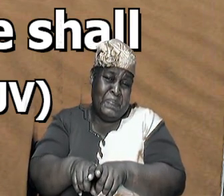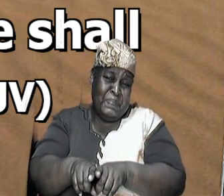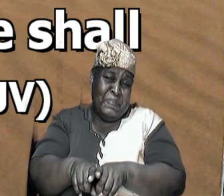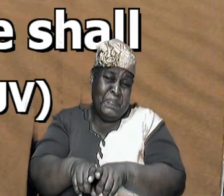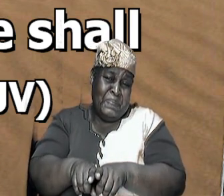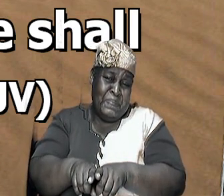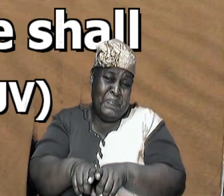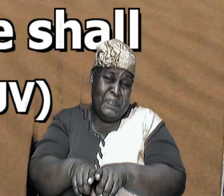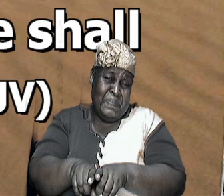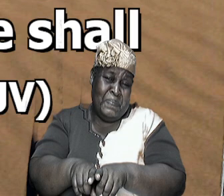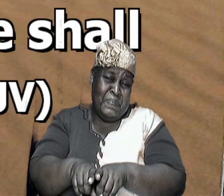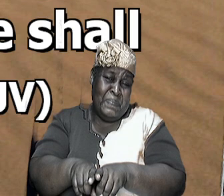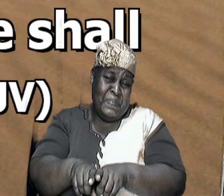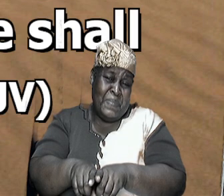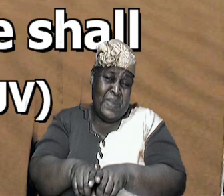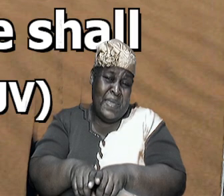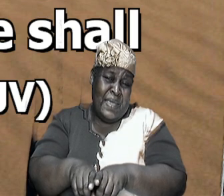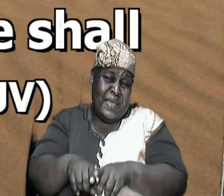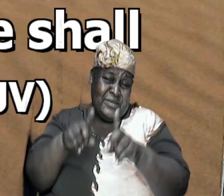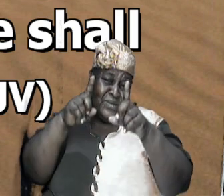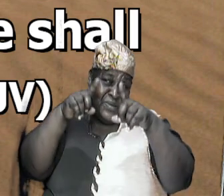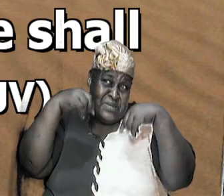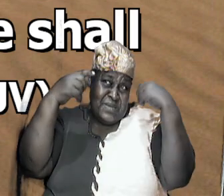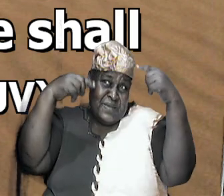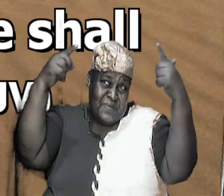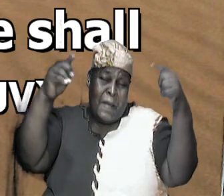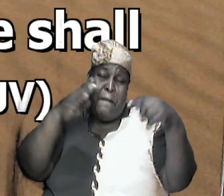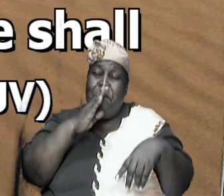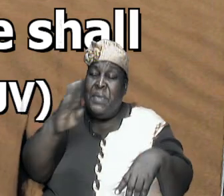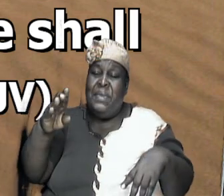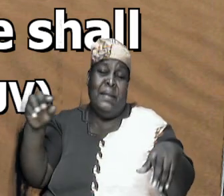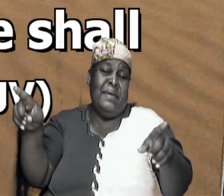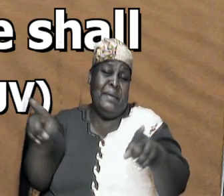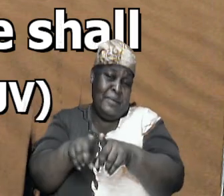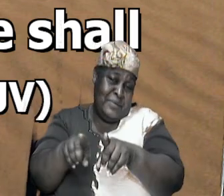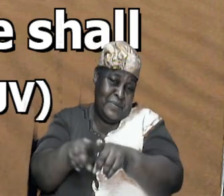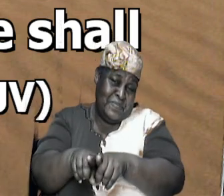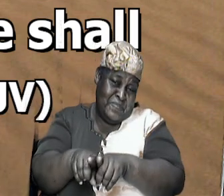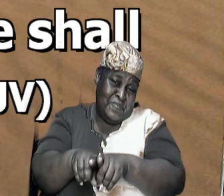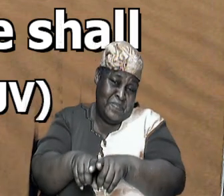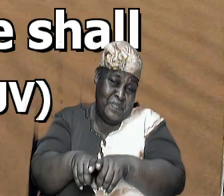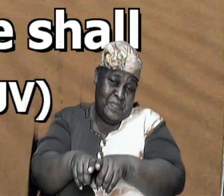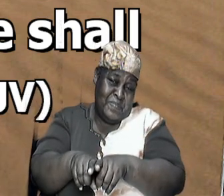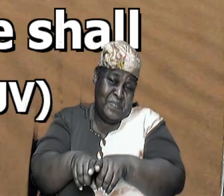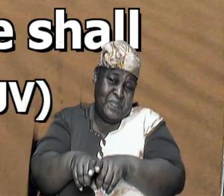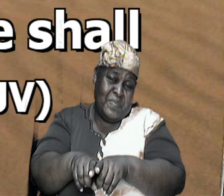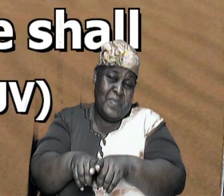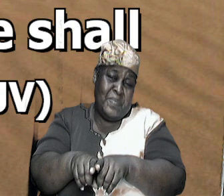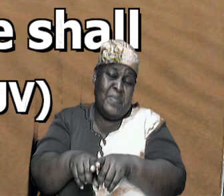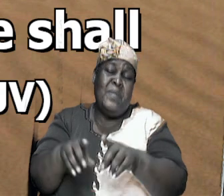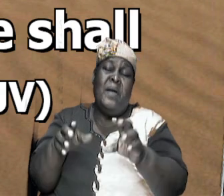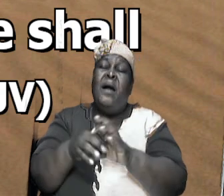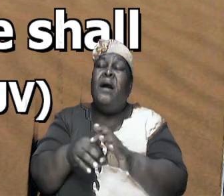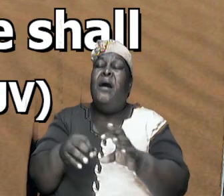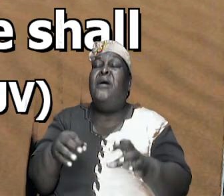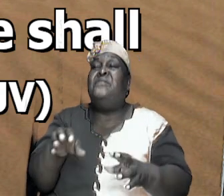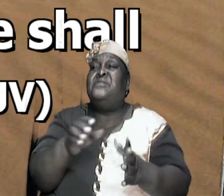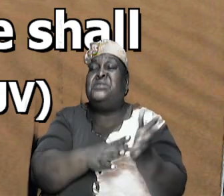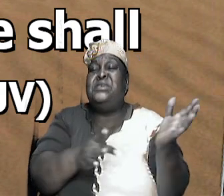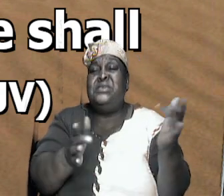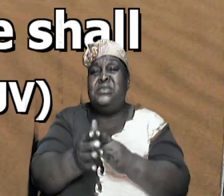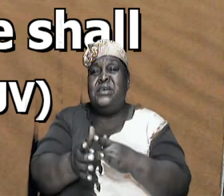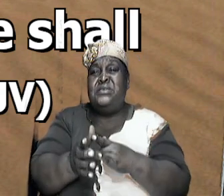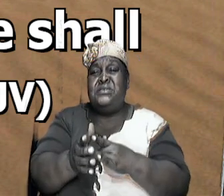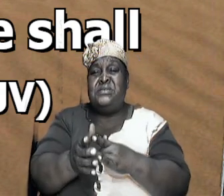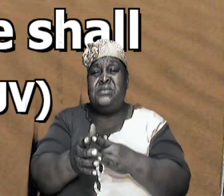can only successfully imitate the portion of Christ that